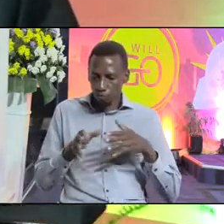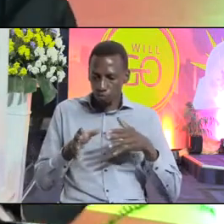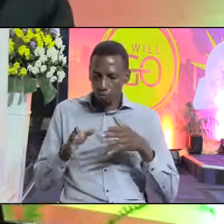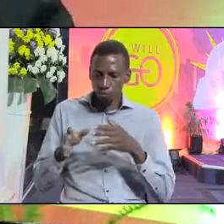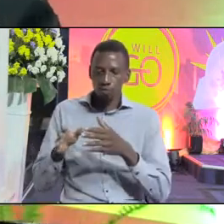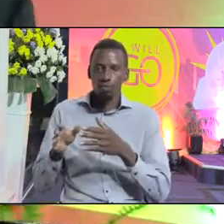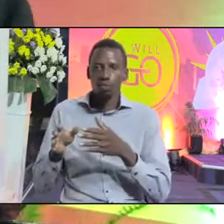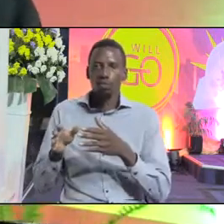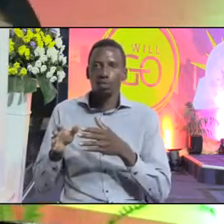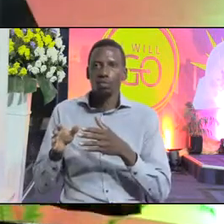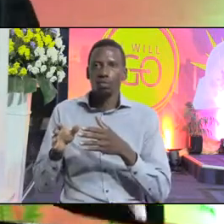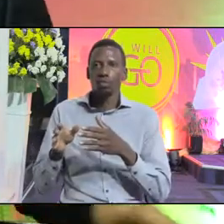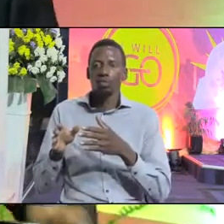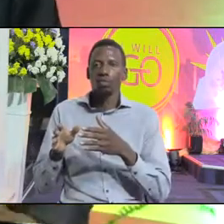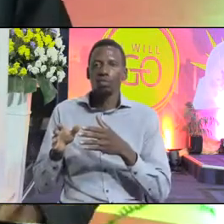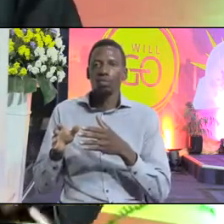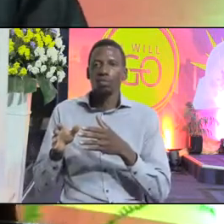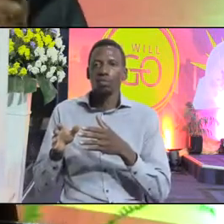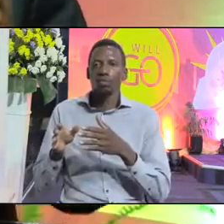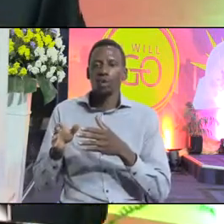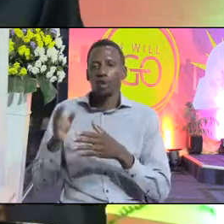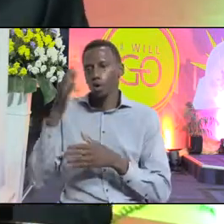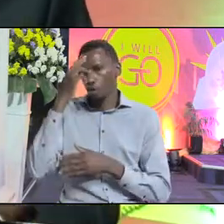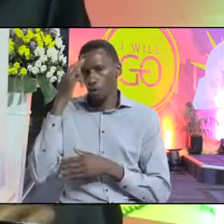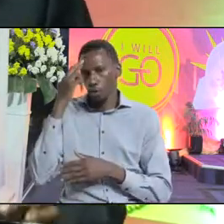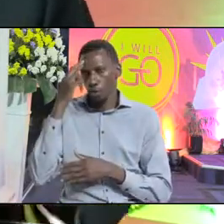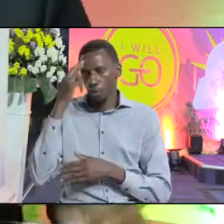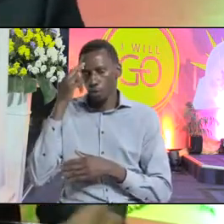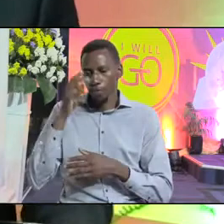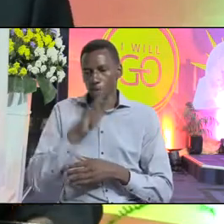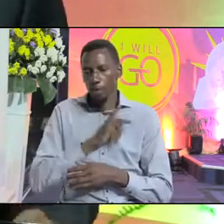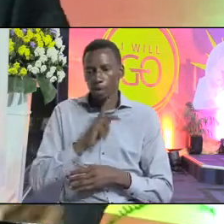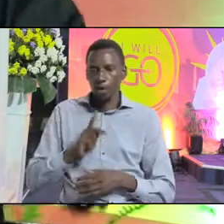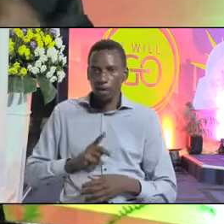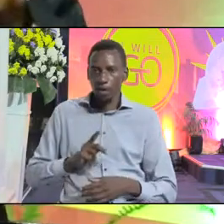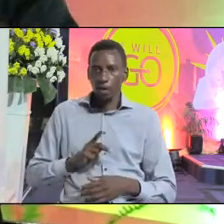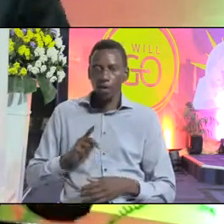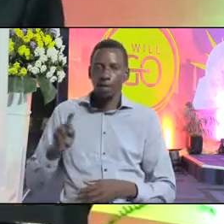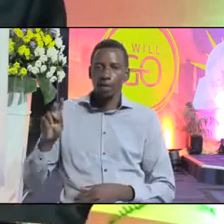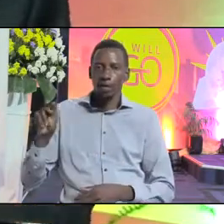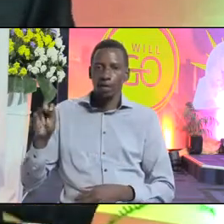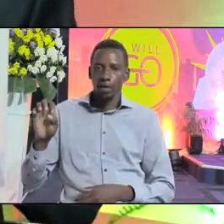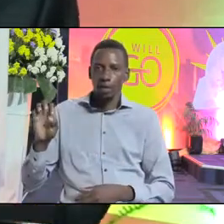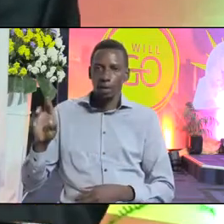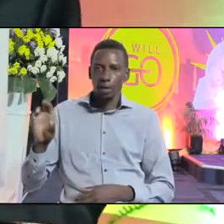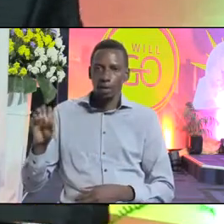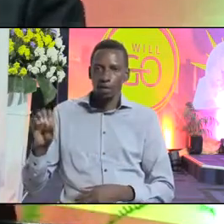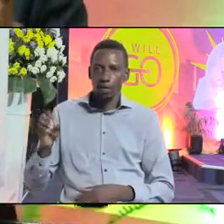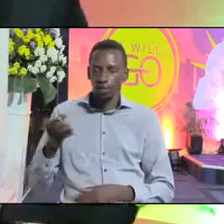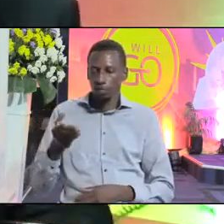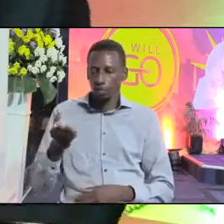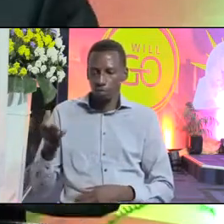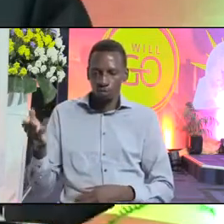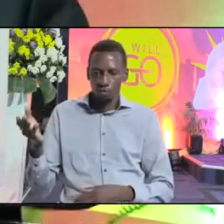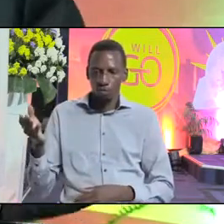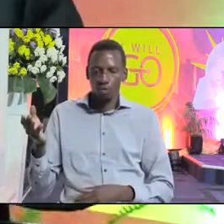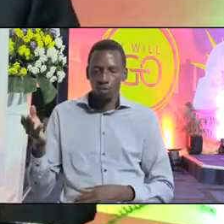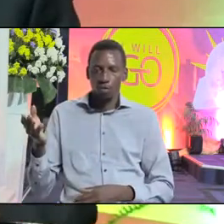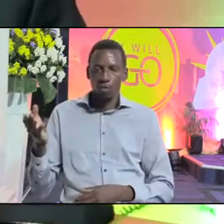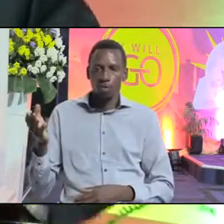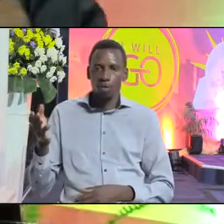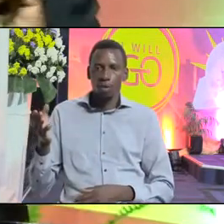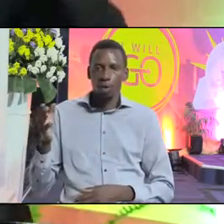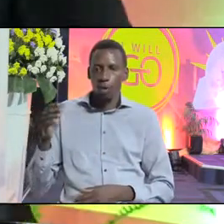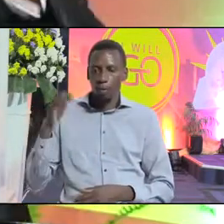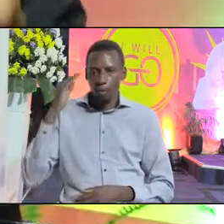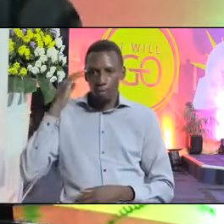named Nero, the son of Agrippina and the adopted child of Claudius. You are fortunate subjects of a madman named